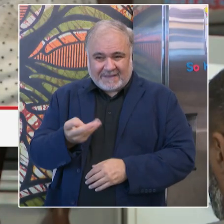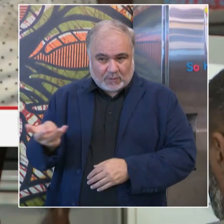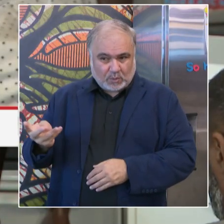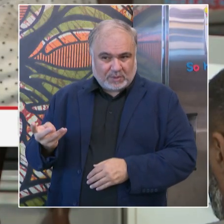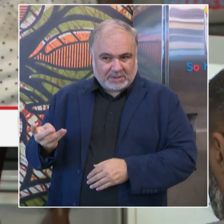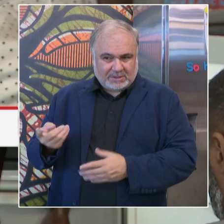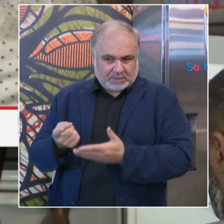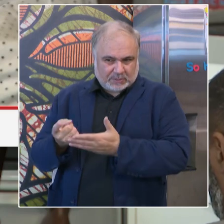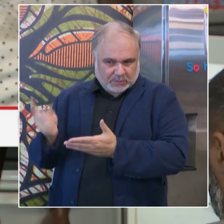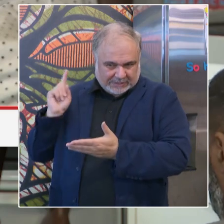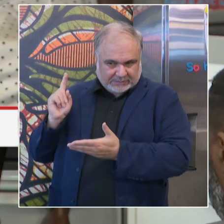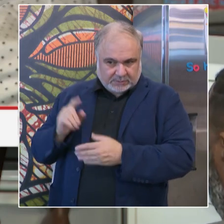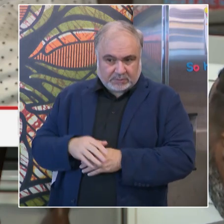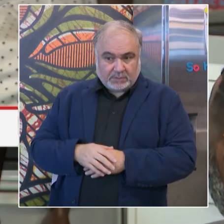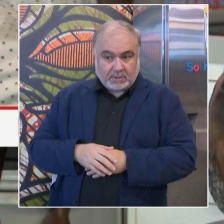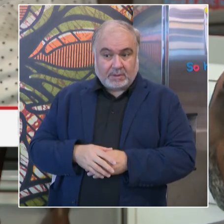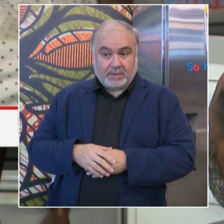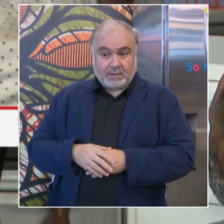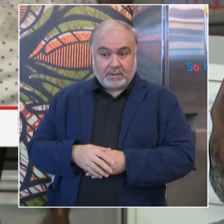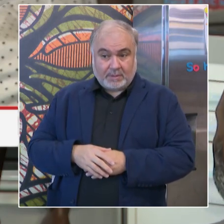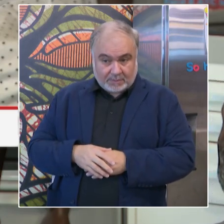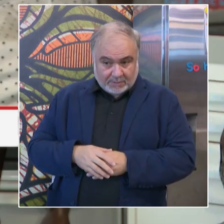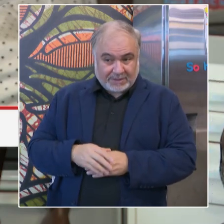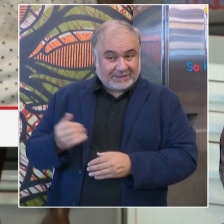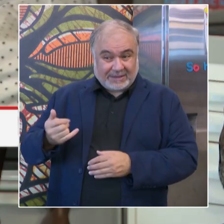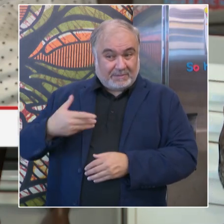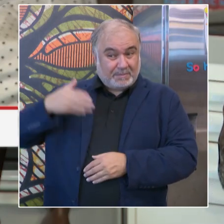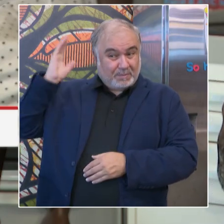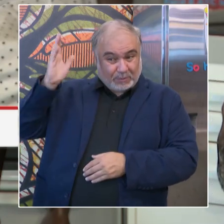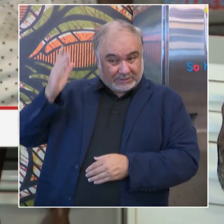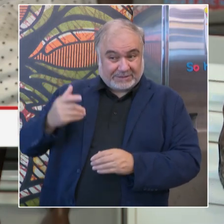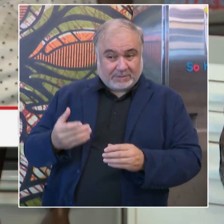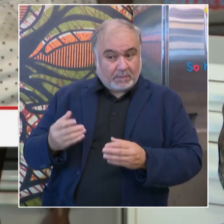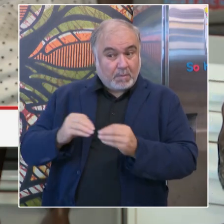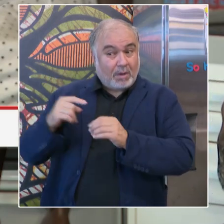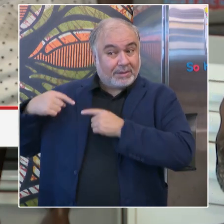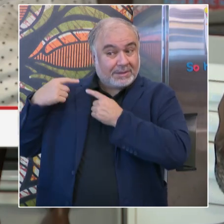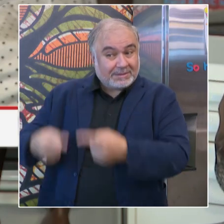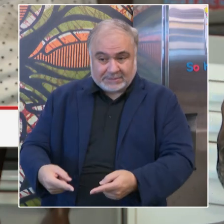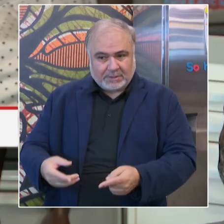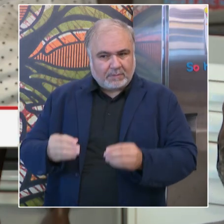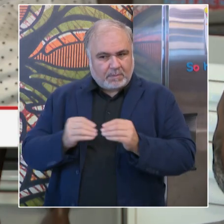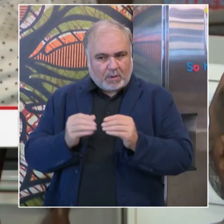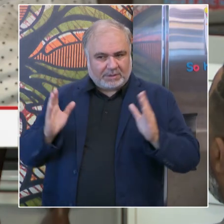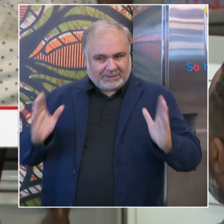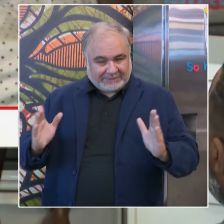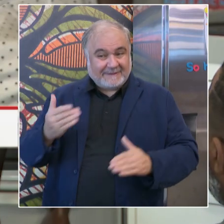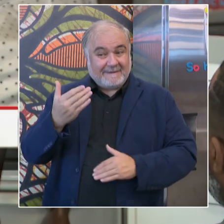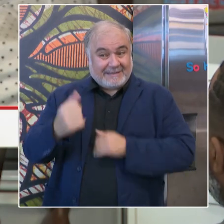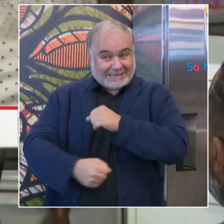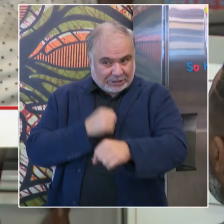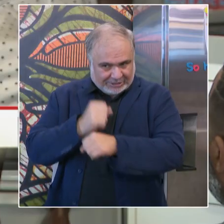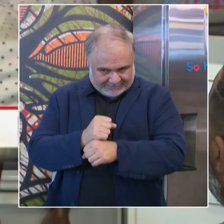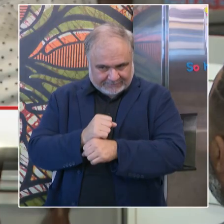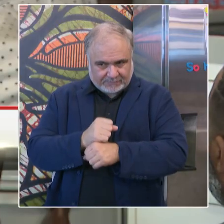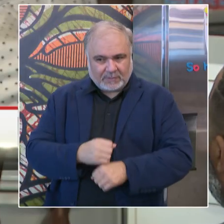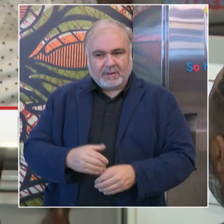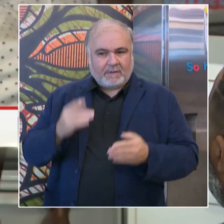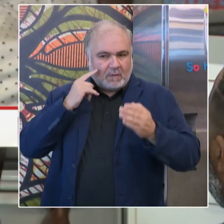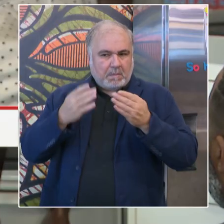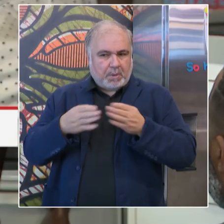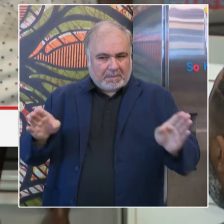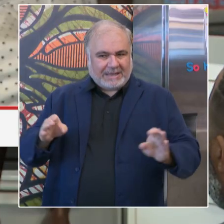over what's happened in the last 15 years in our public education transformation journey, and it's all